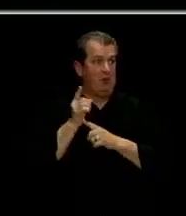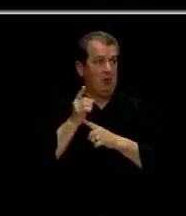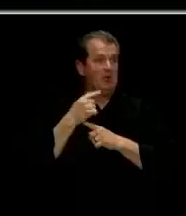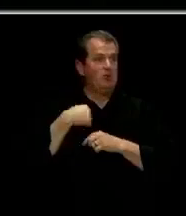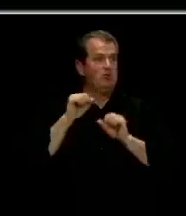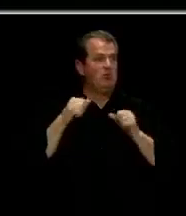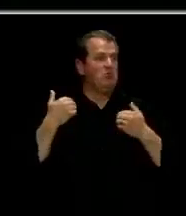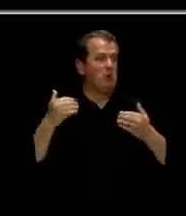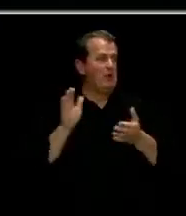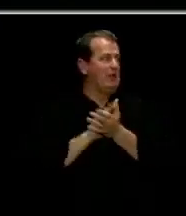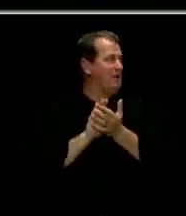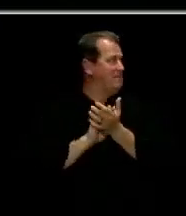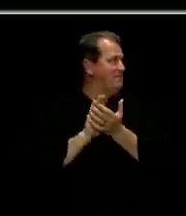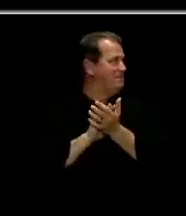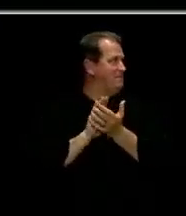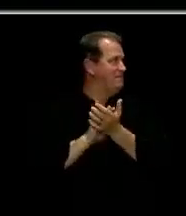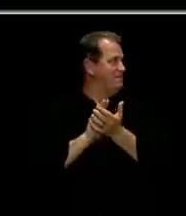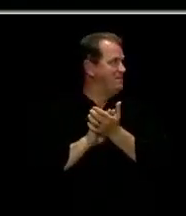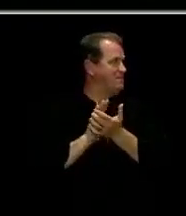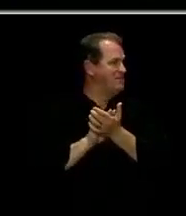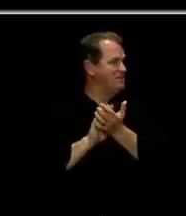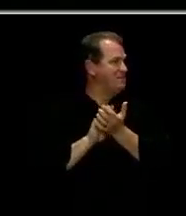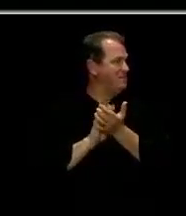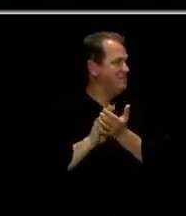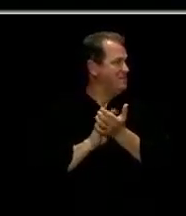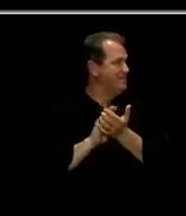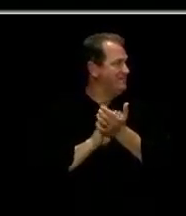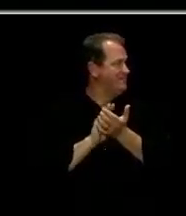let's please, one more round of applause for these guys.